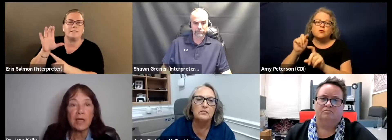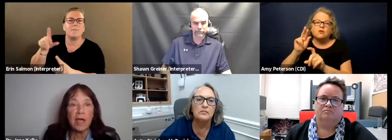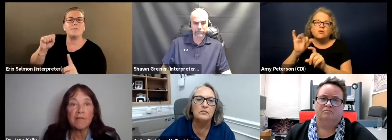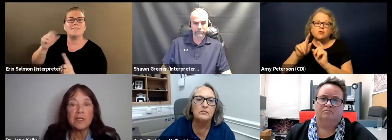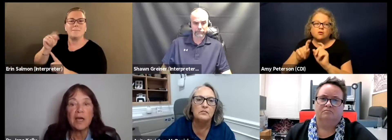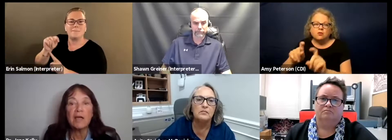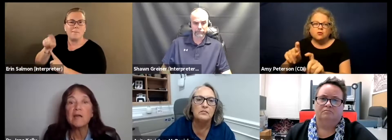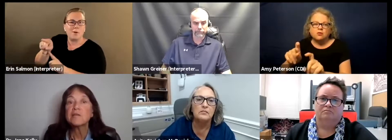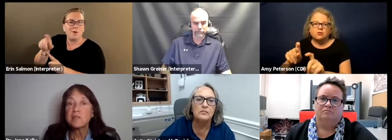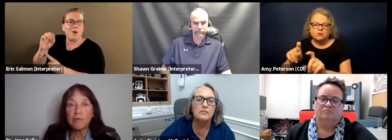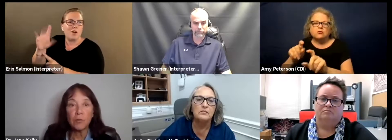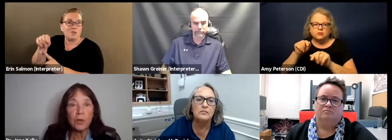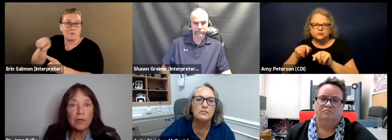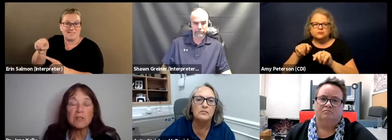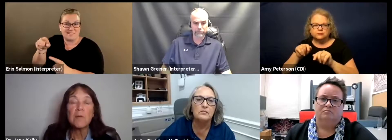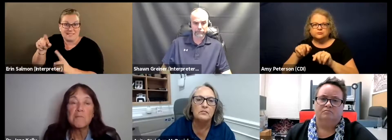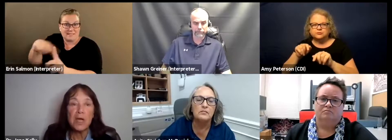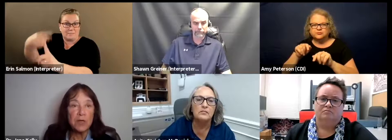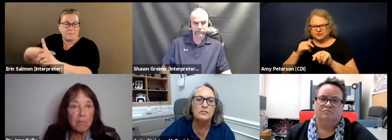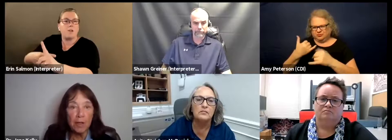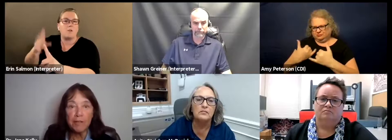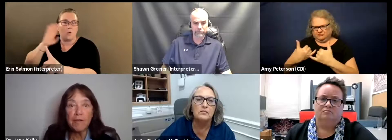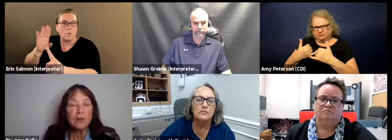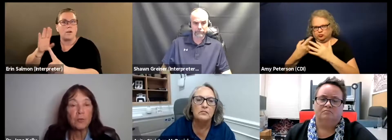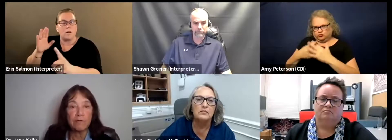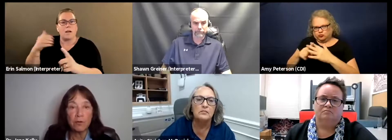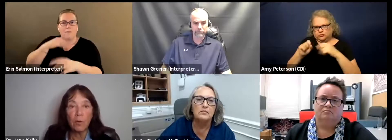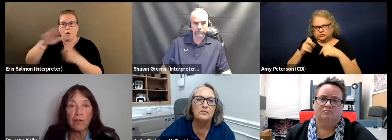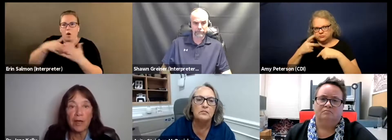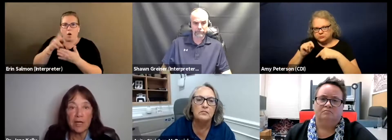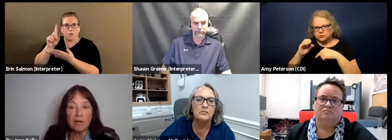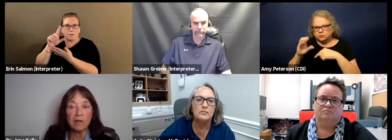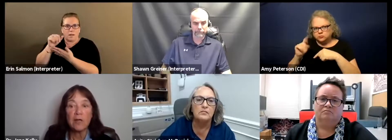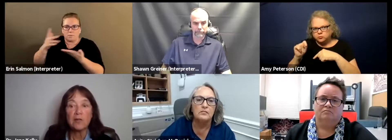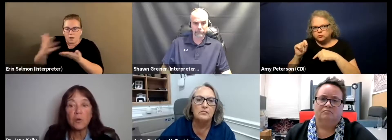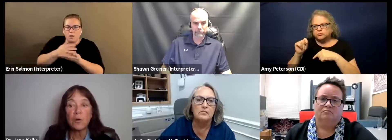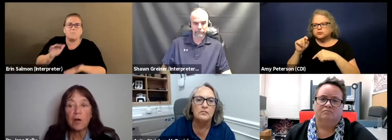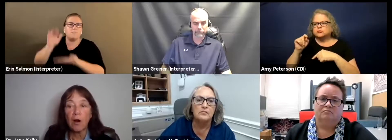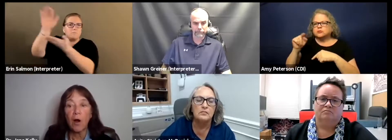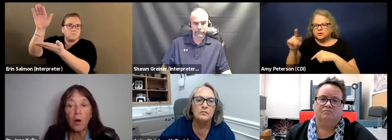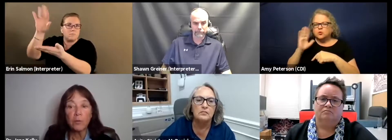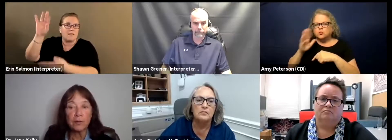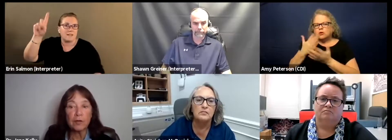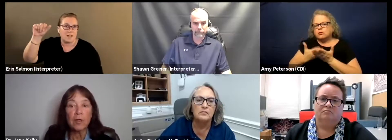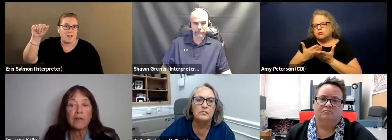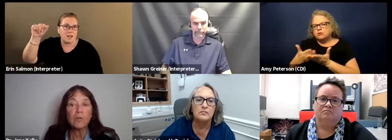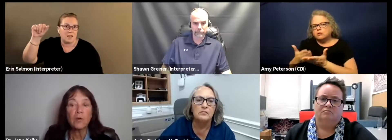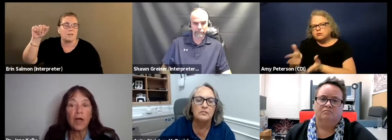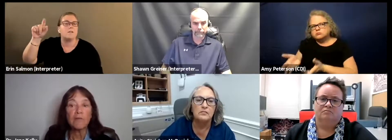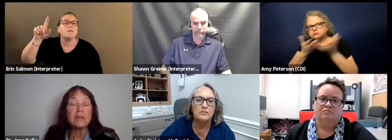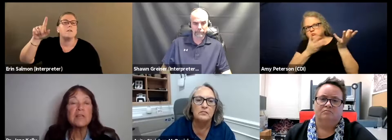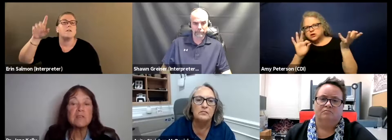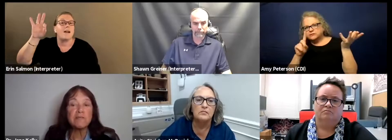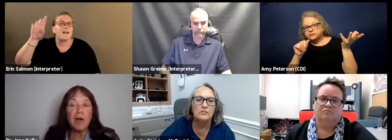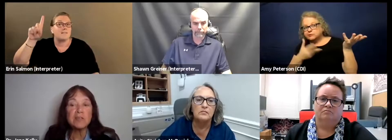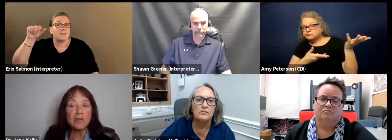probably take FDA several weeks, maybe a month, to review all that data. So we are hopeful that we will